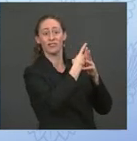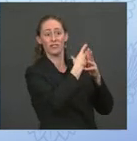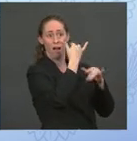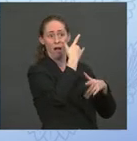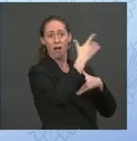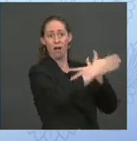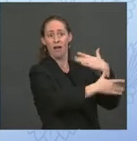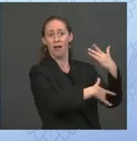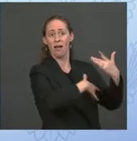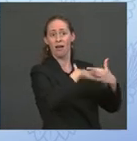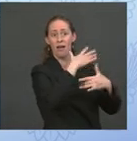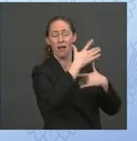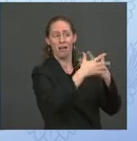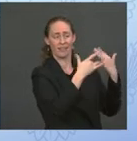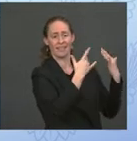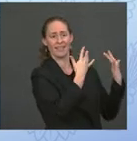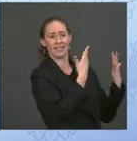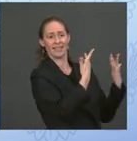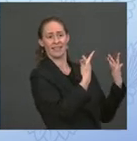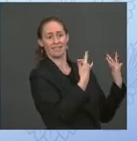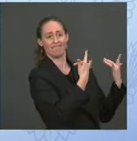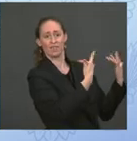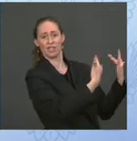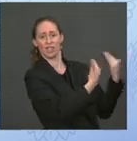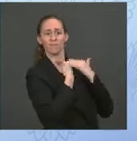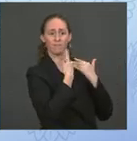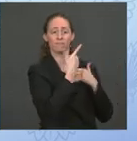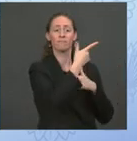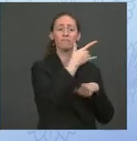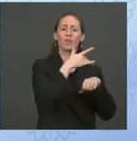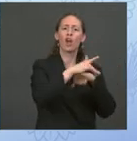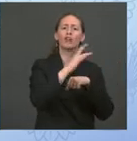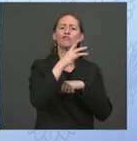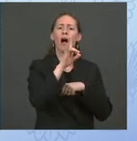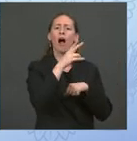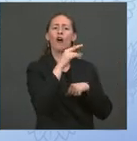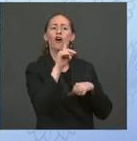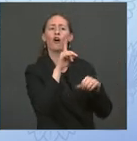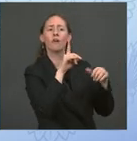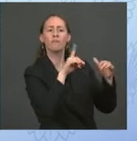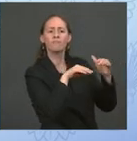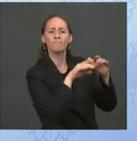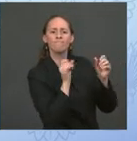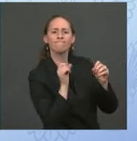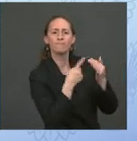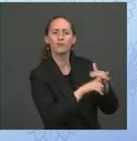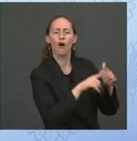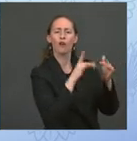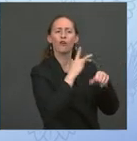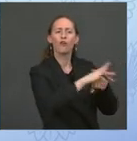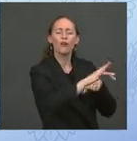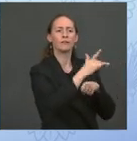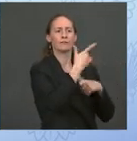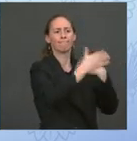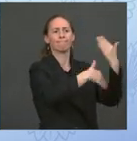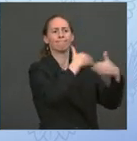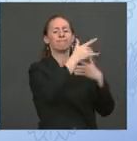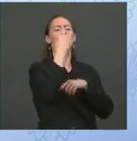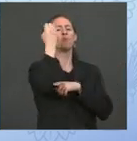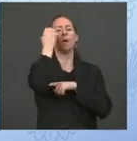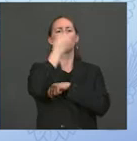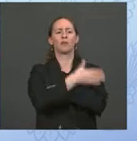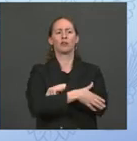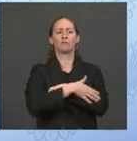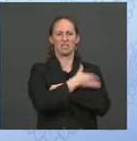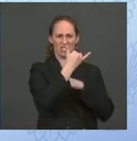us. Early education is earlier and more prevalent in European countries. A